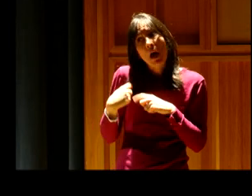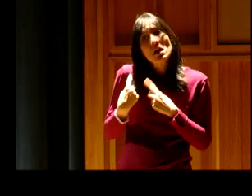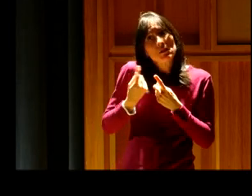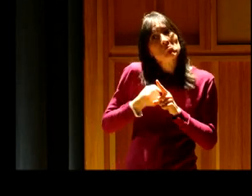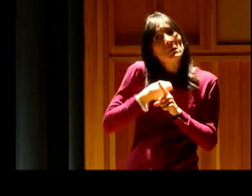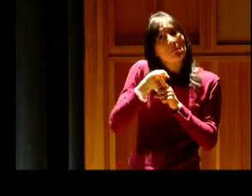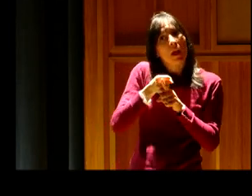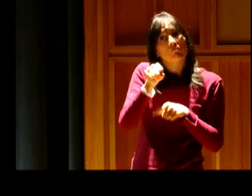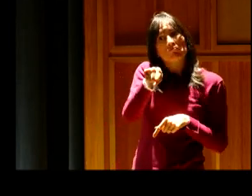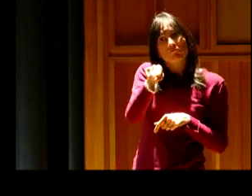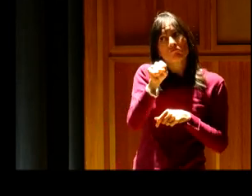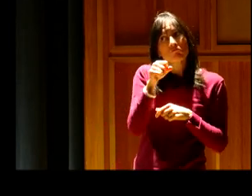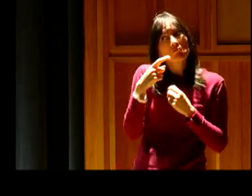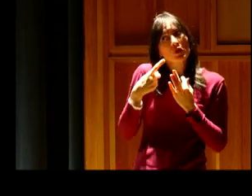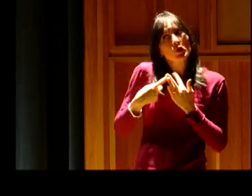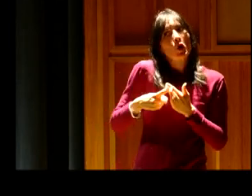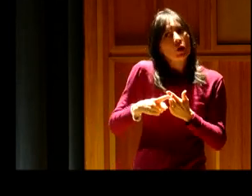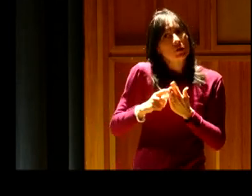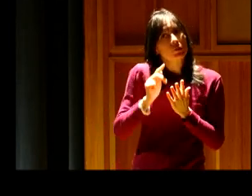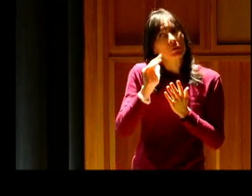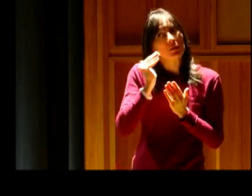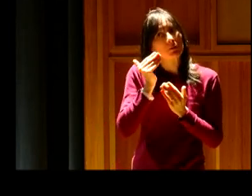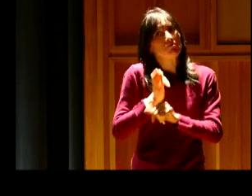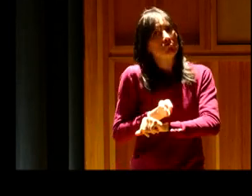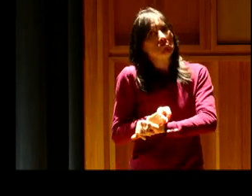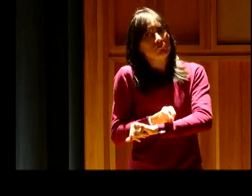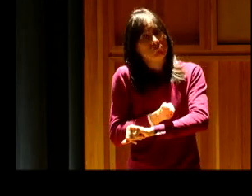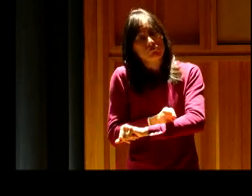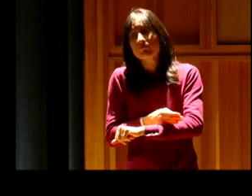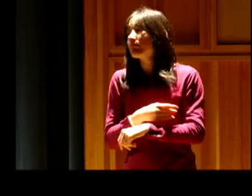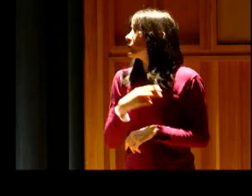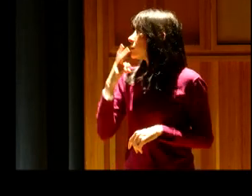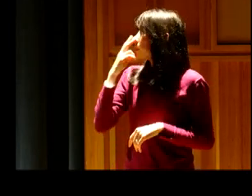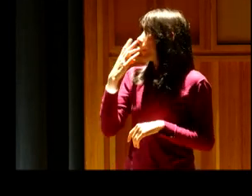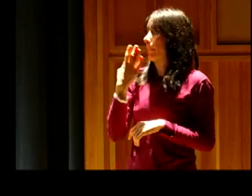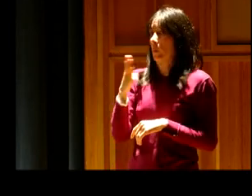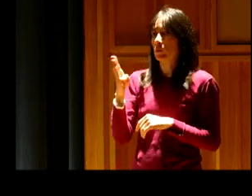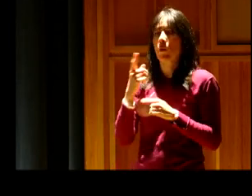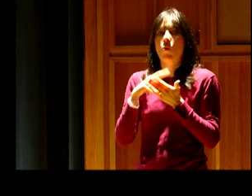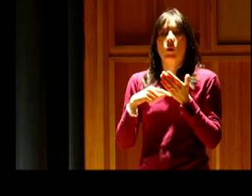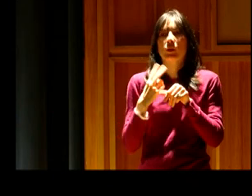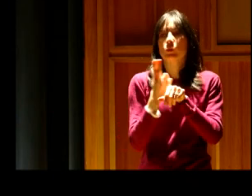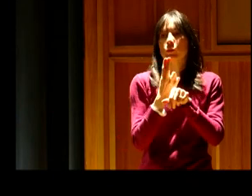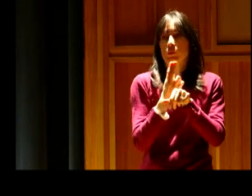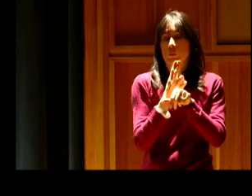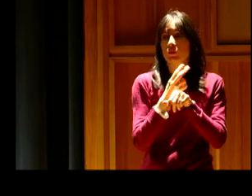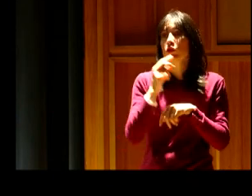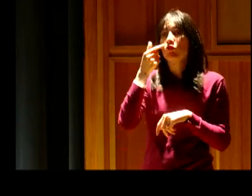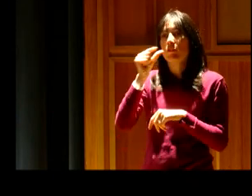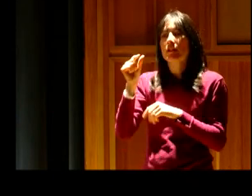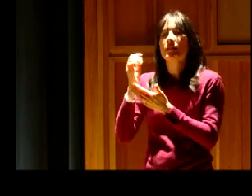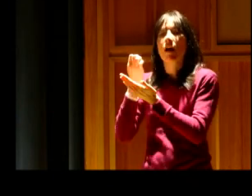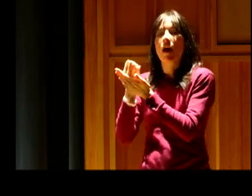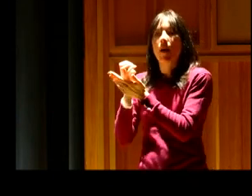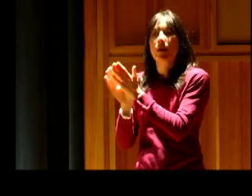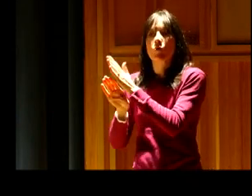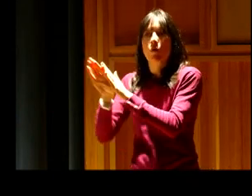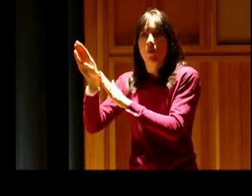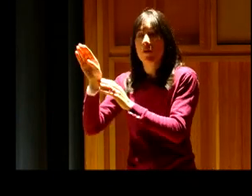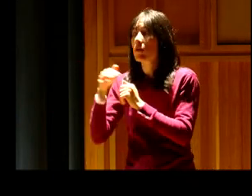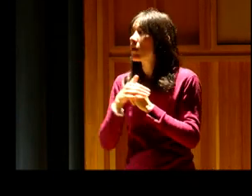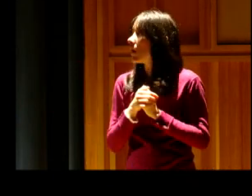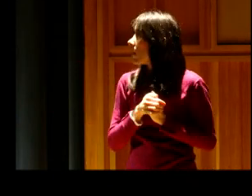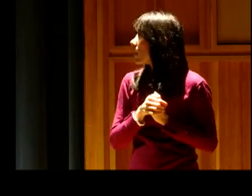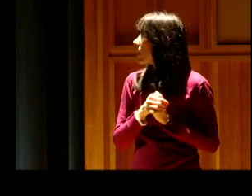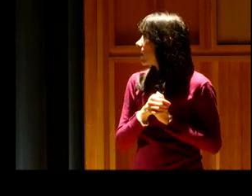is a slide that shows the blue line is our energy consumption. The green line is our economic growth in the United States. And you can see